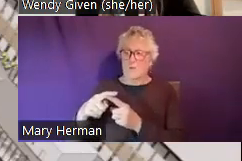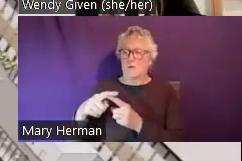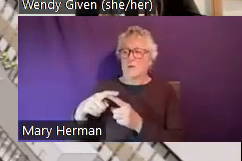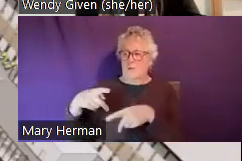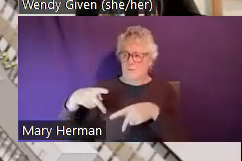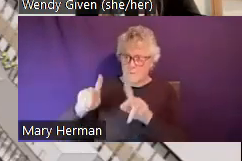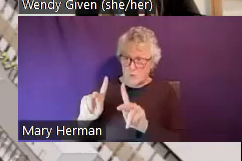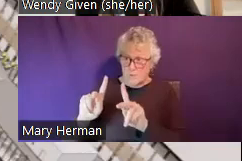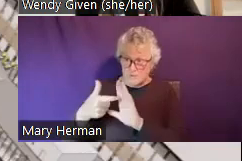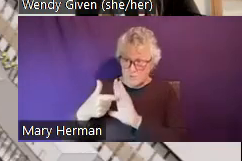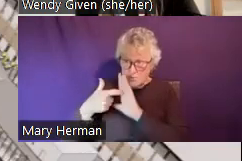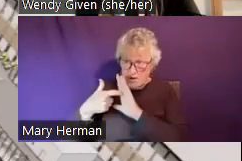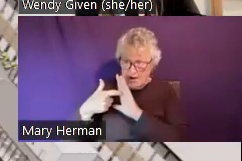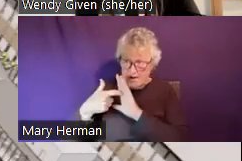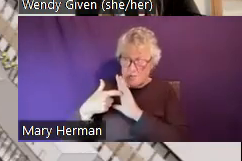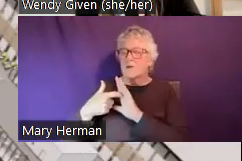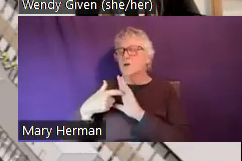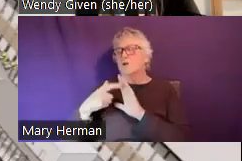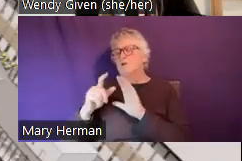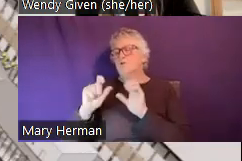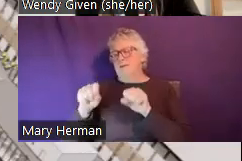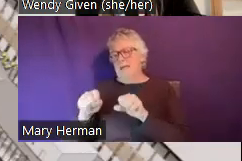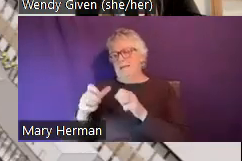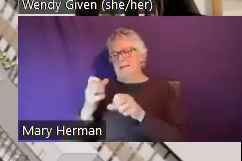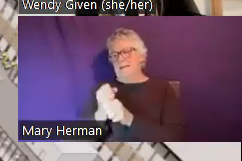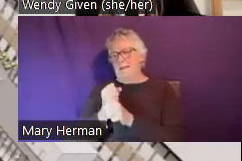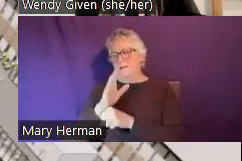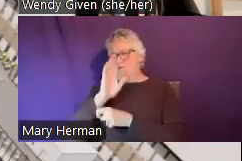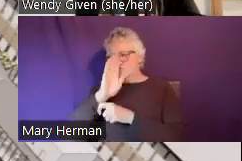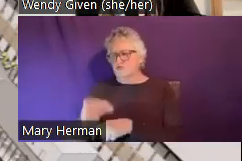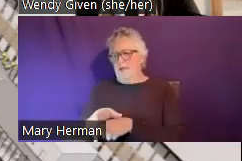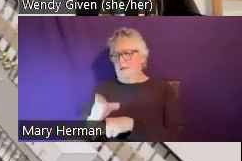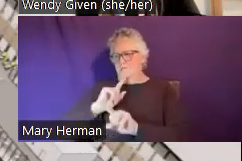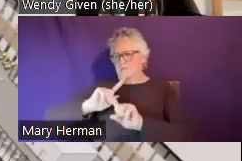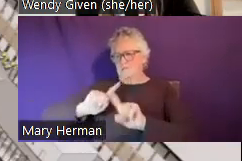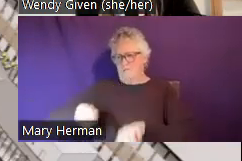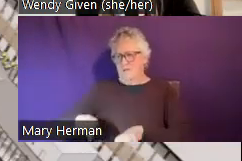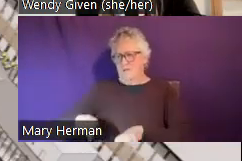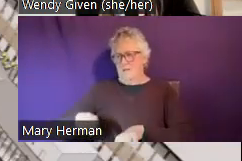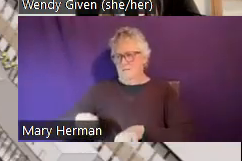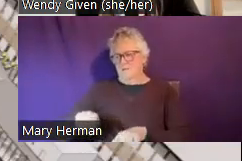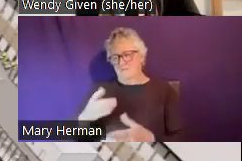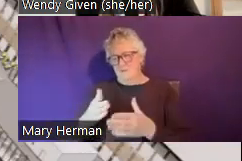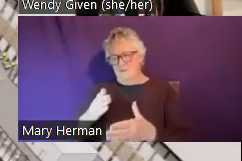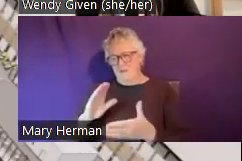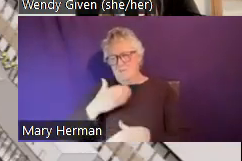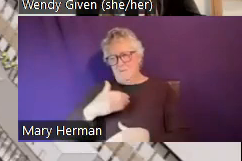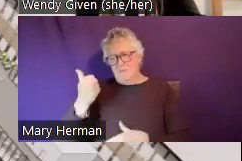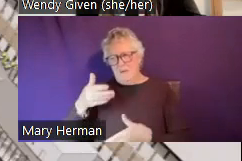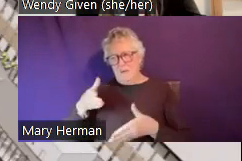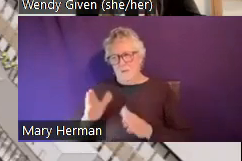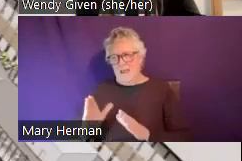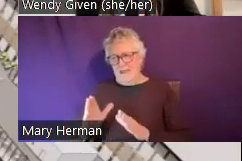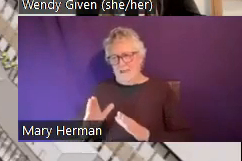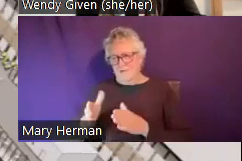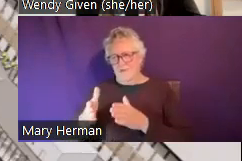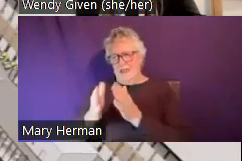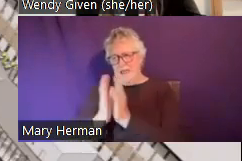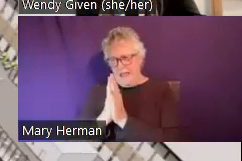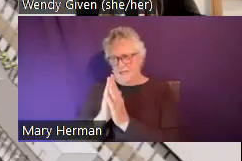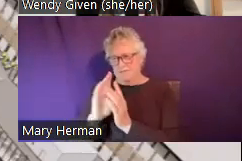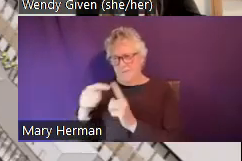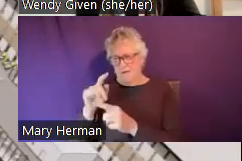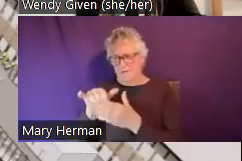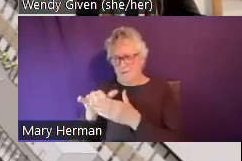directly. So that might be the best way to track that in terms of the permitting. But